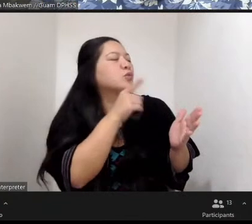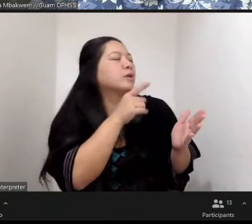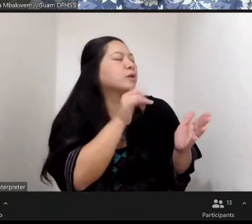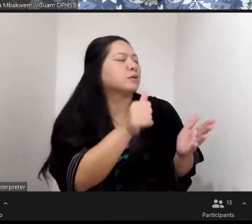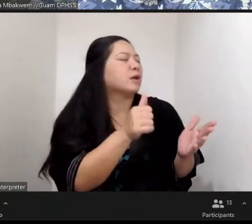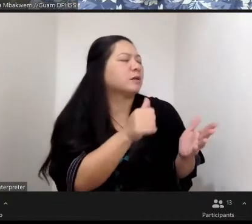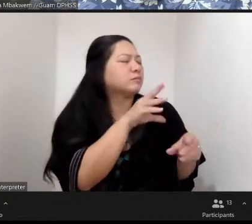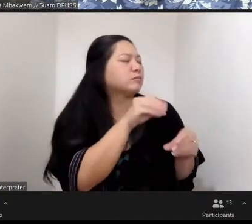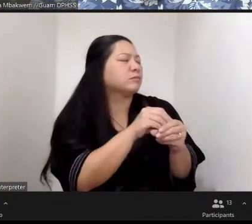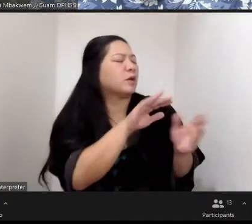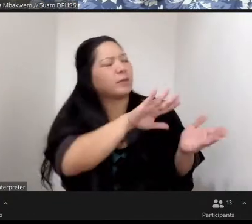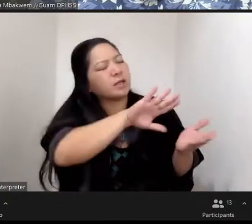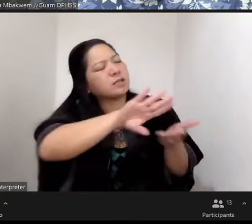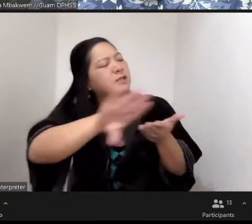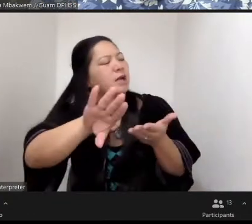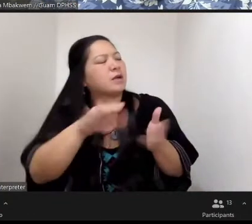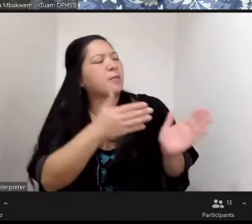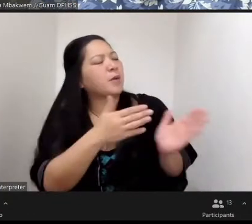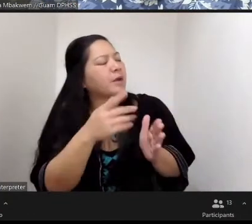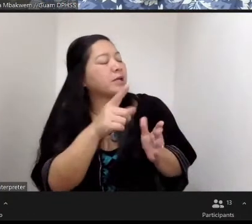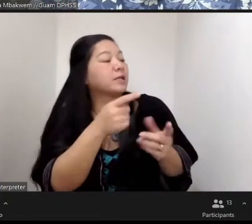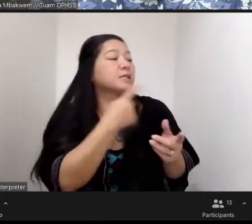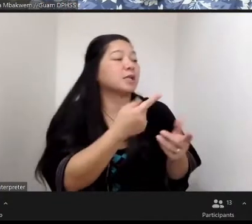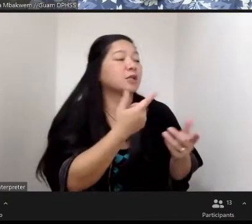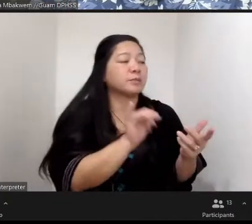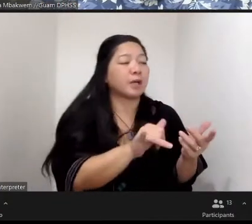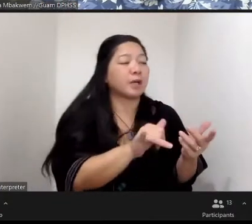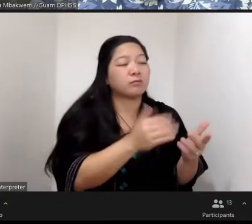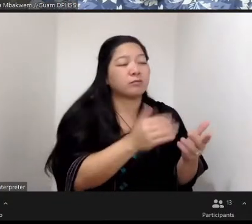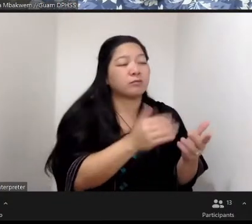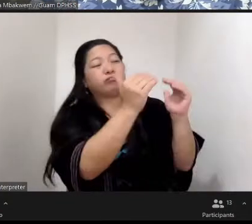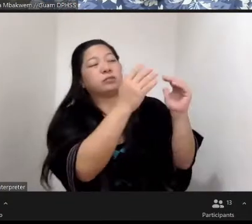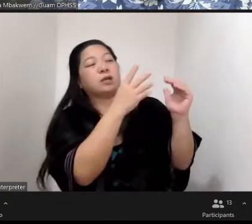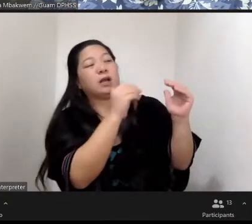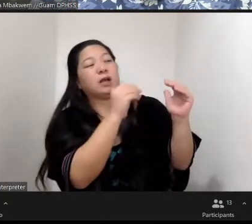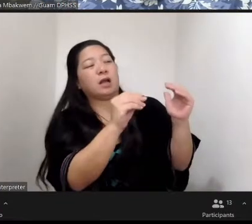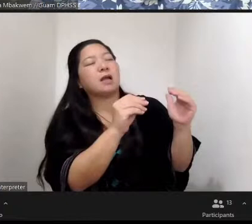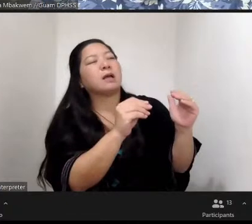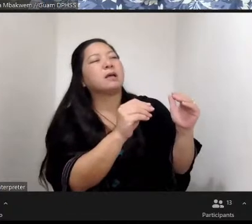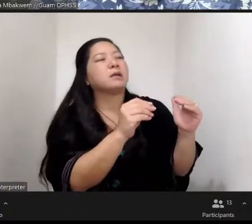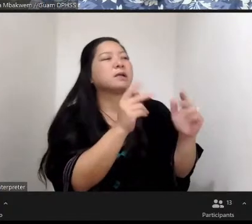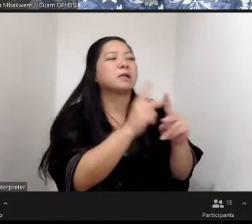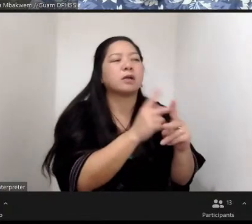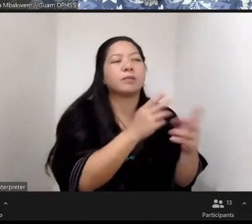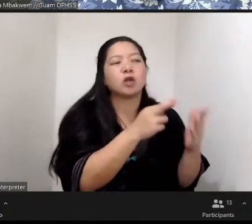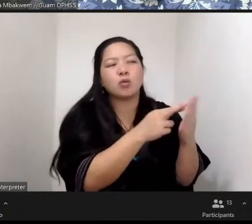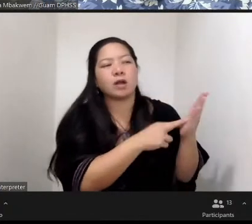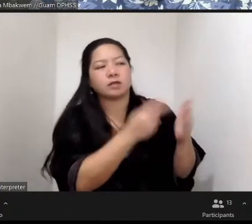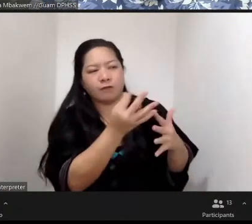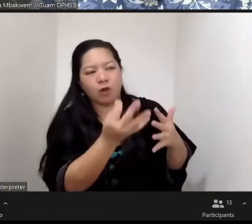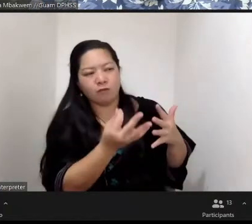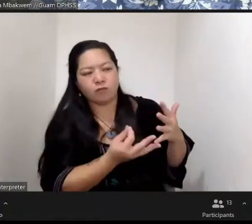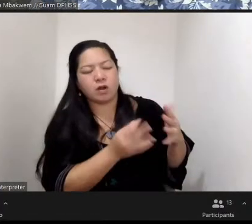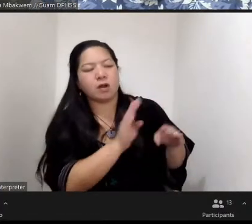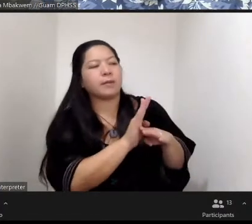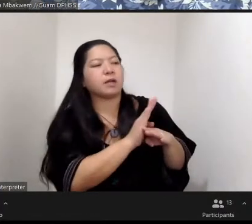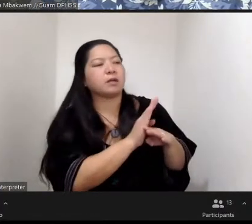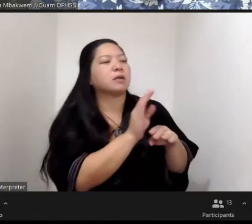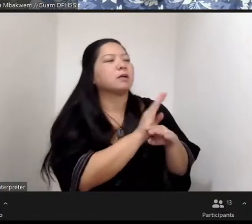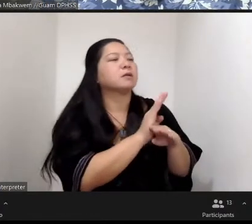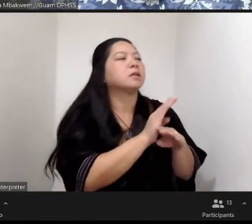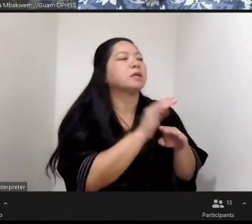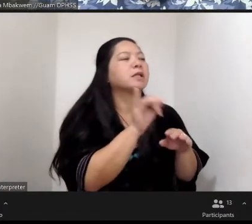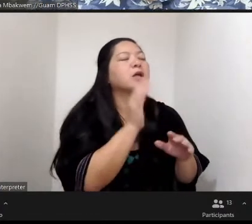put aside preparation. I mean, he talks about stockpiling. He talks about keeping a registry of corporations and companies that